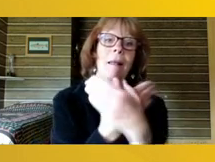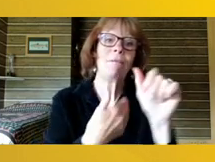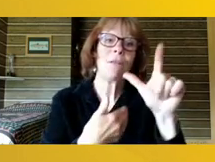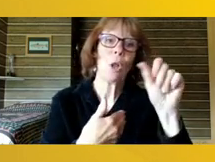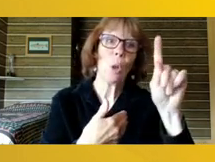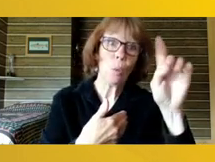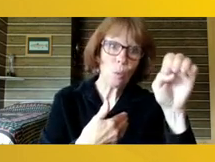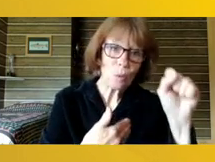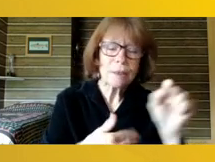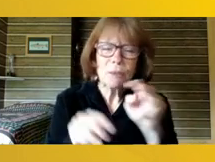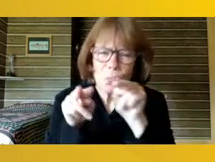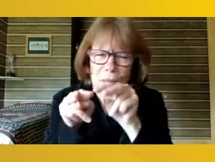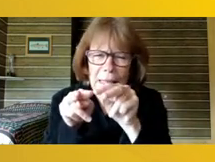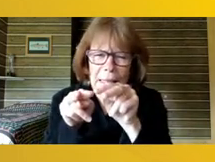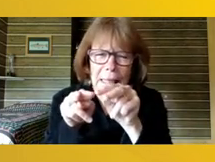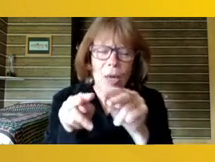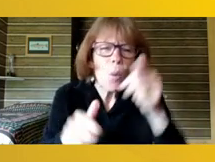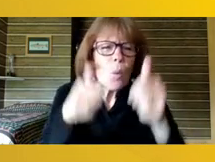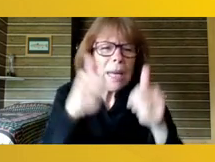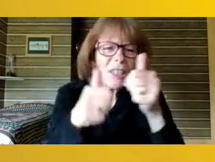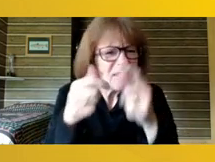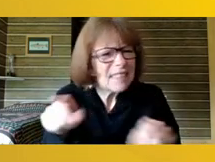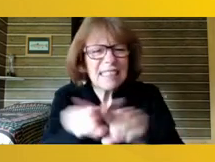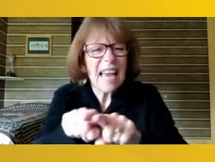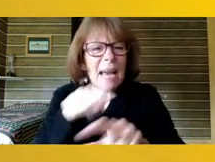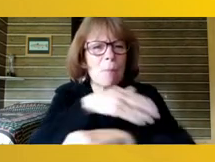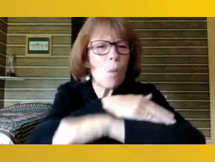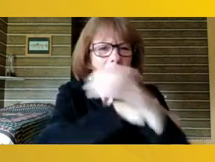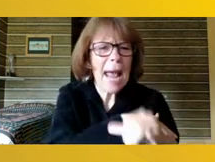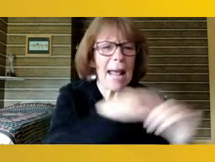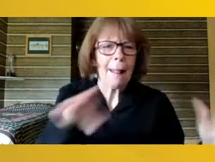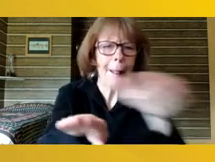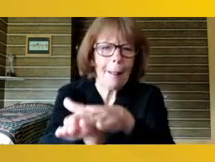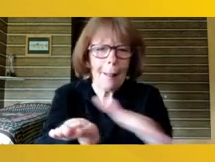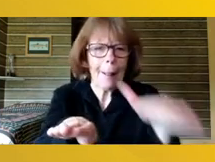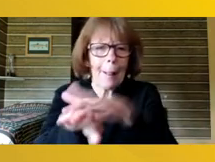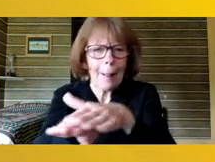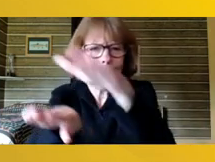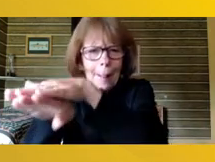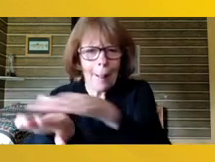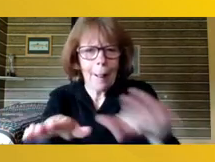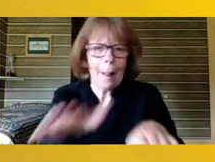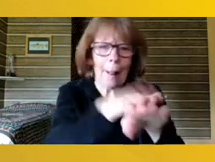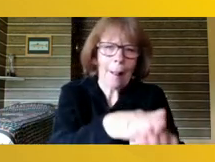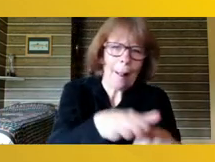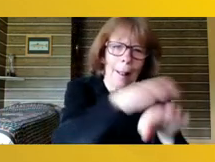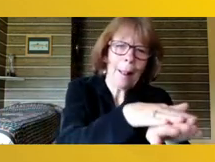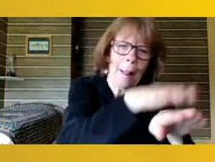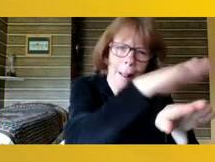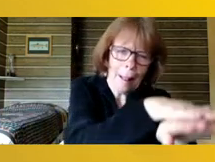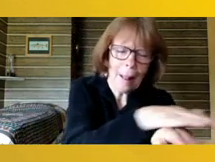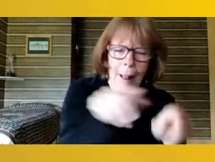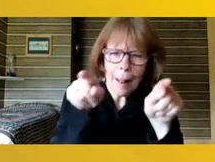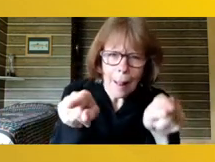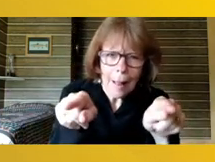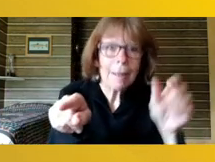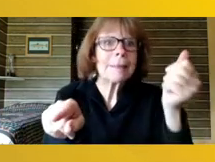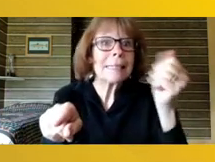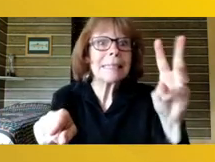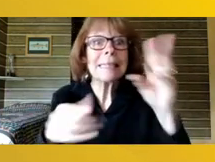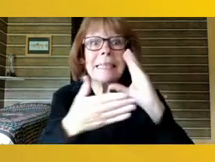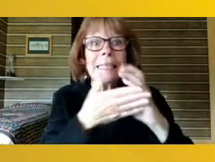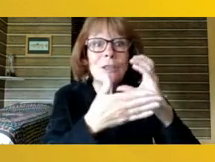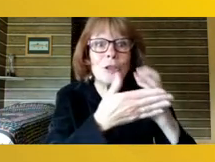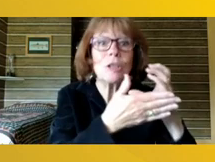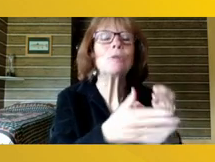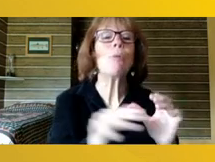same whale together, just like you just did. And then they figure out that those 16 images come from 4